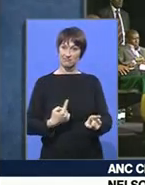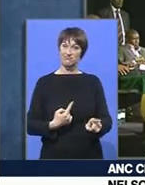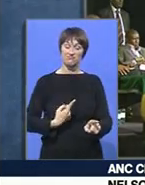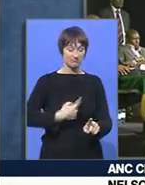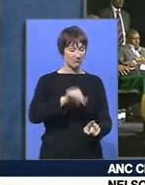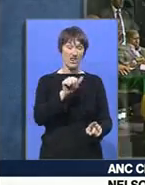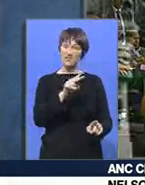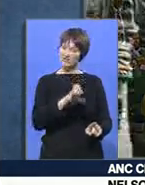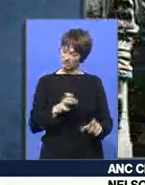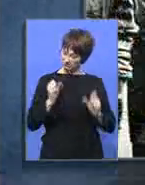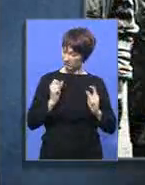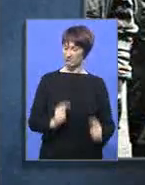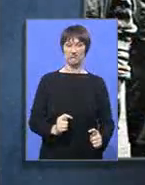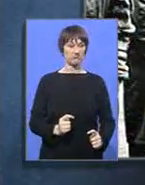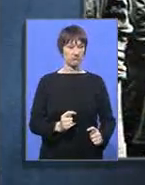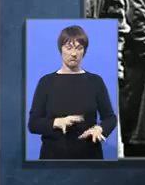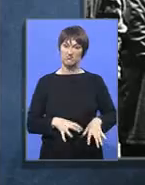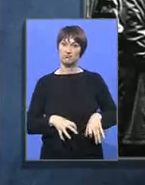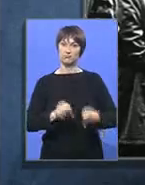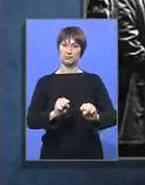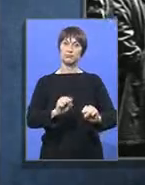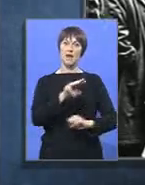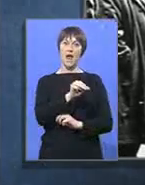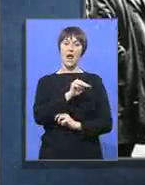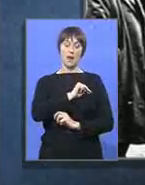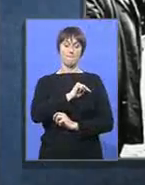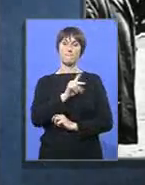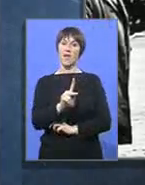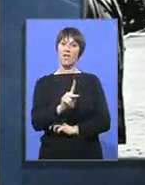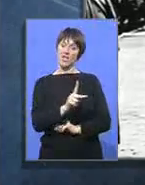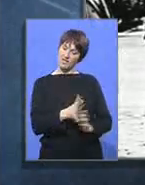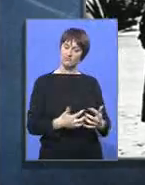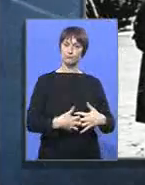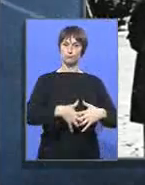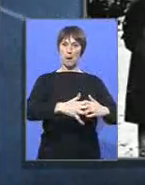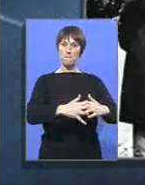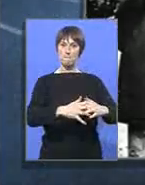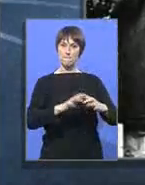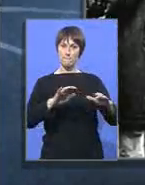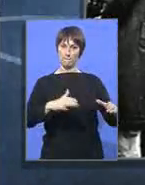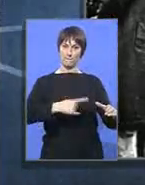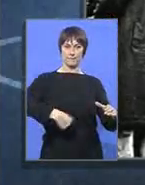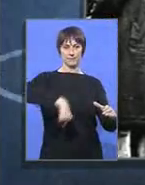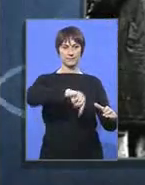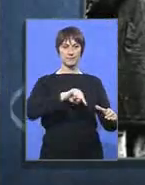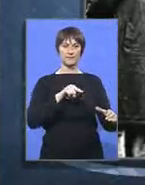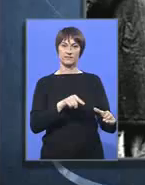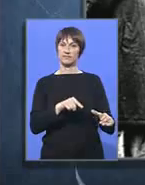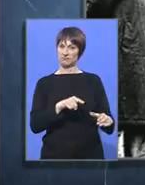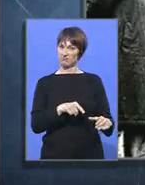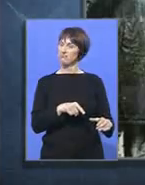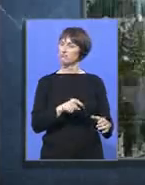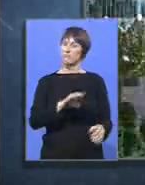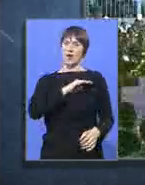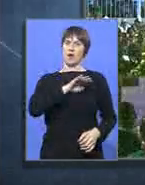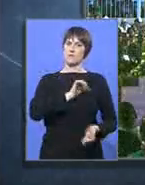struggle and to create Umkhonto weSizwe, MK, the nucleus of a National Liberation